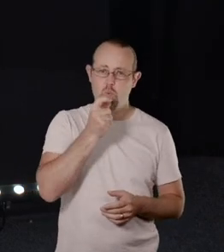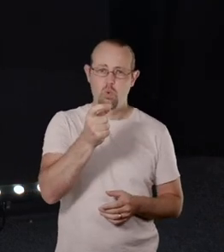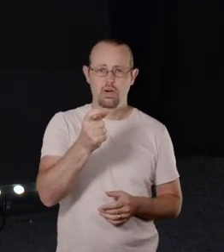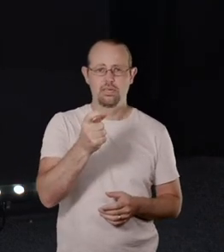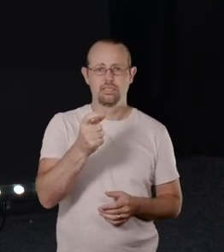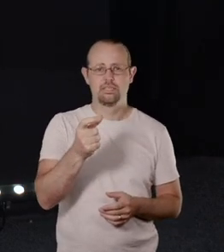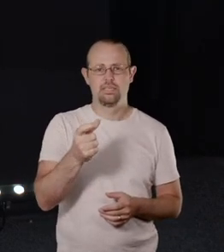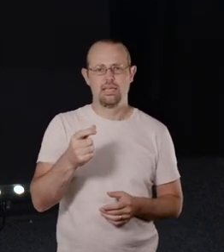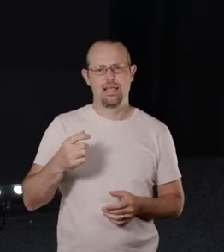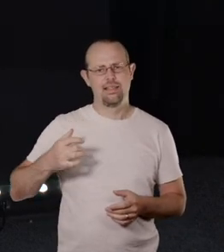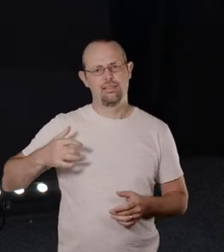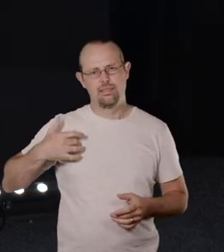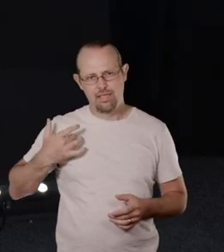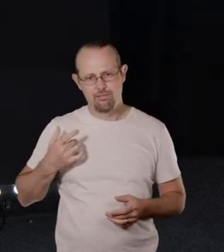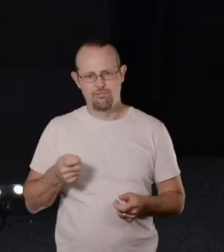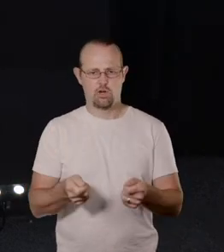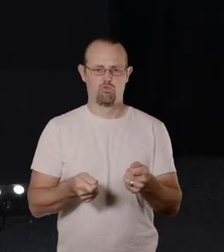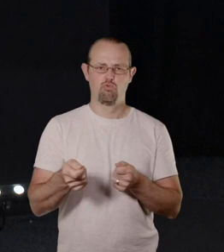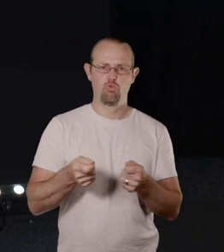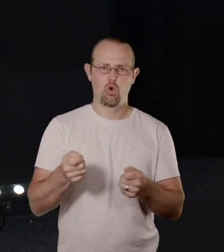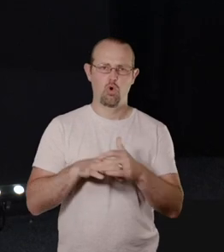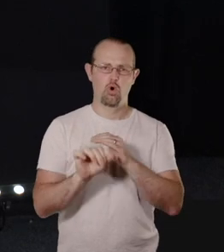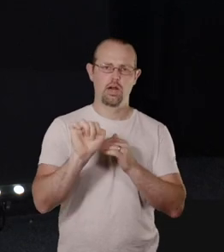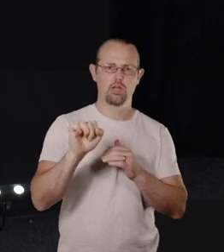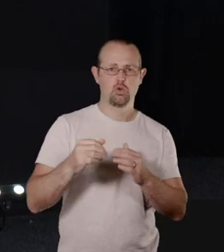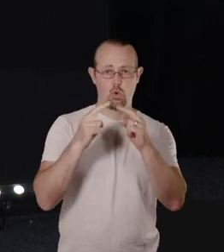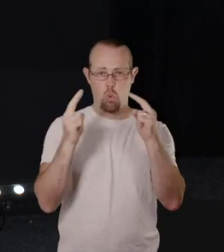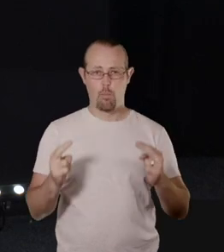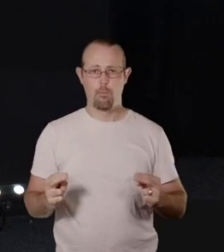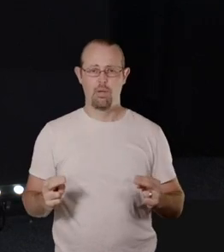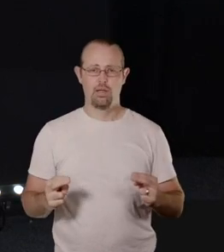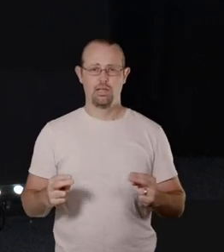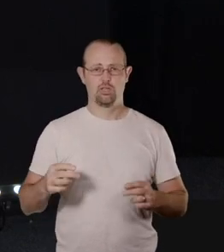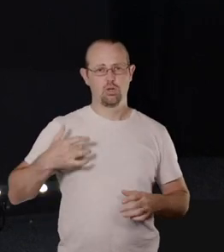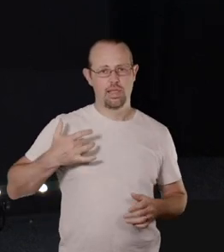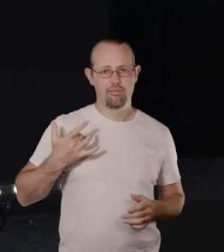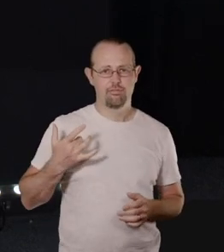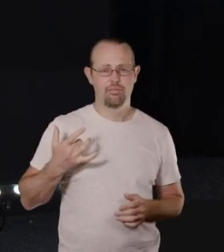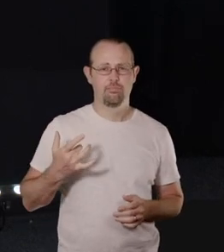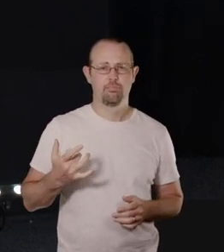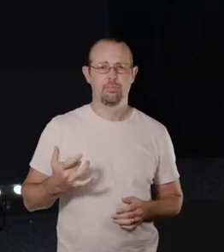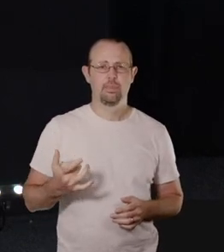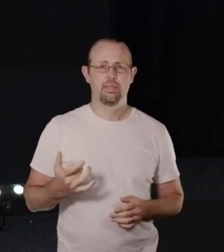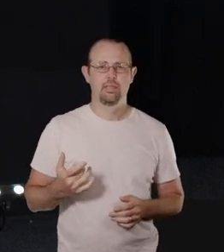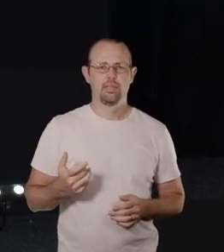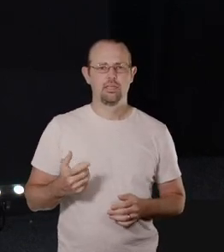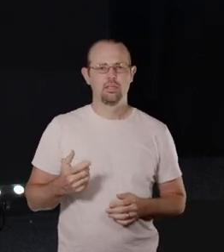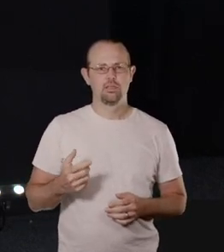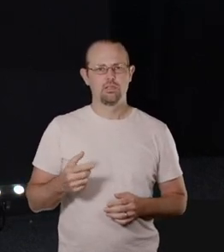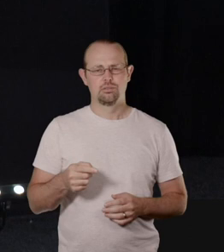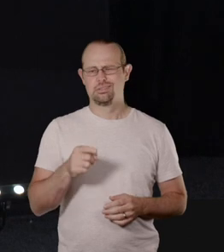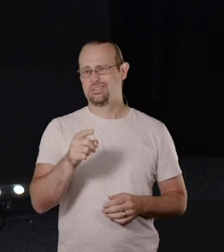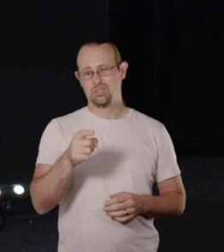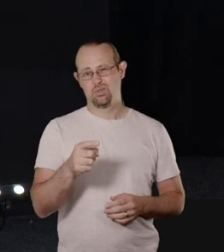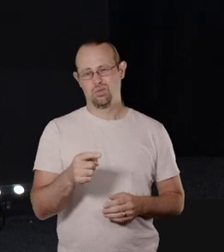have the rule in your home and to take up some space. Do you only look at the word when you